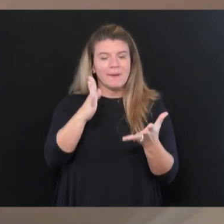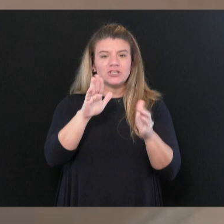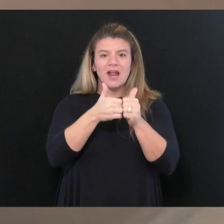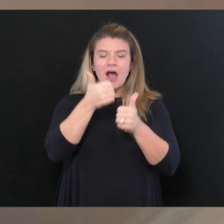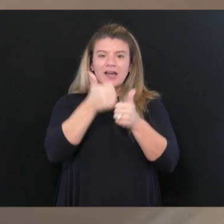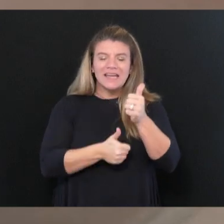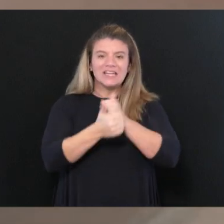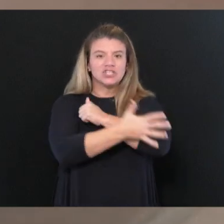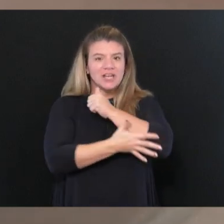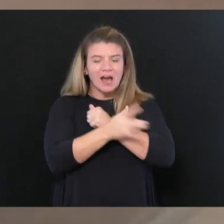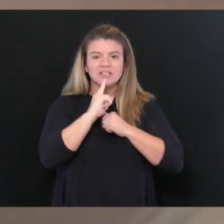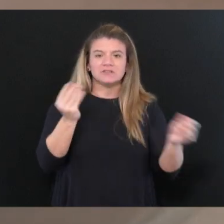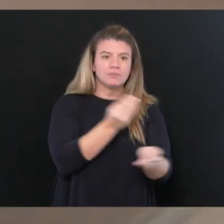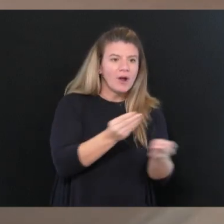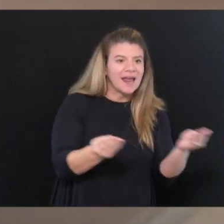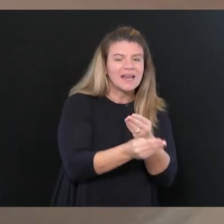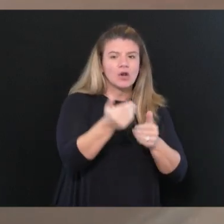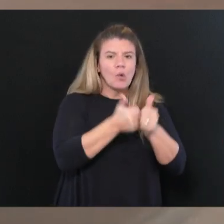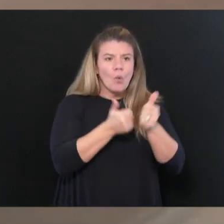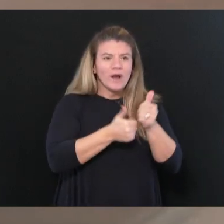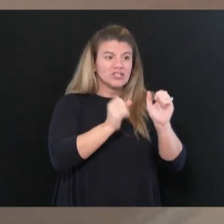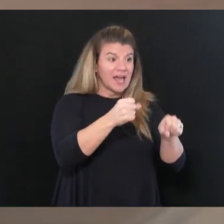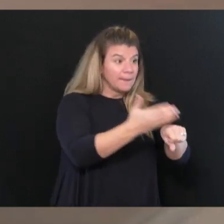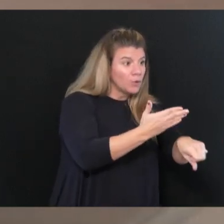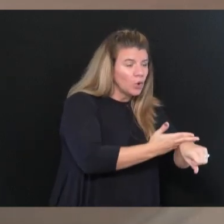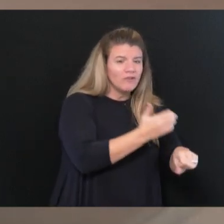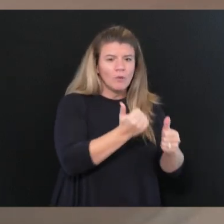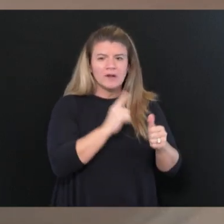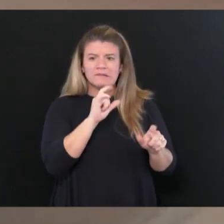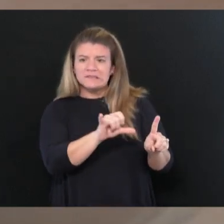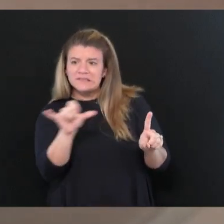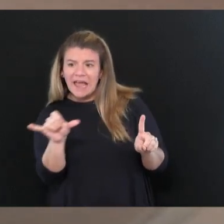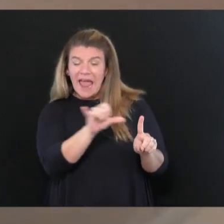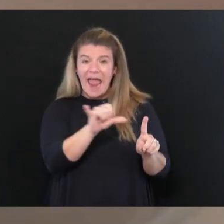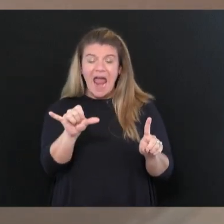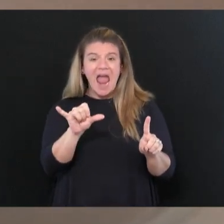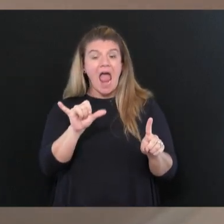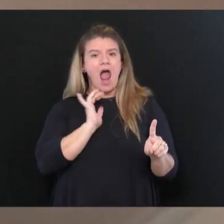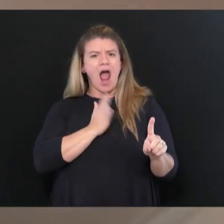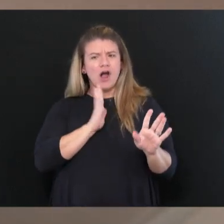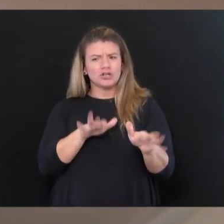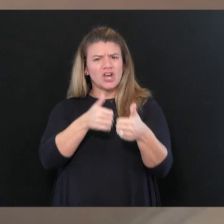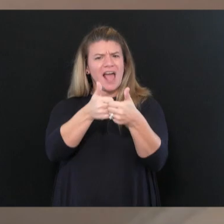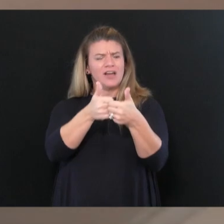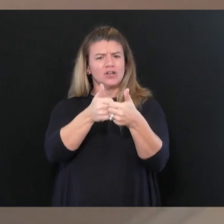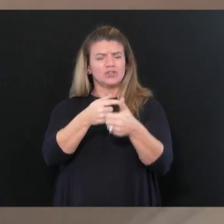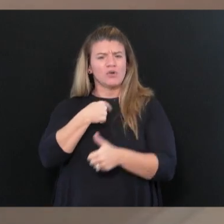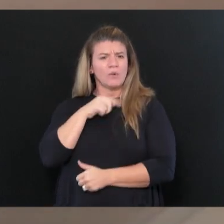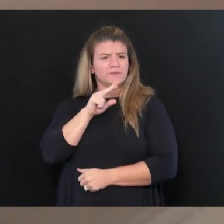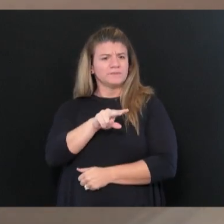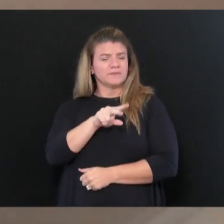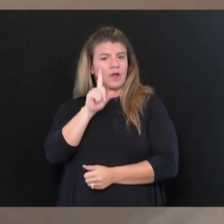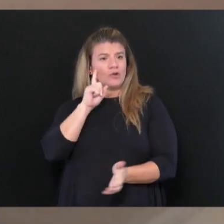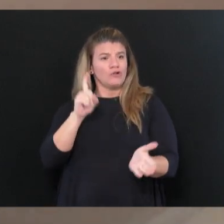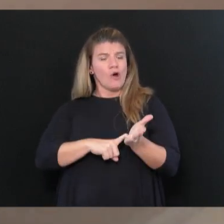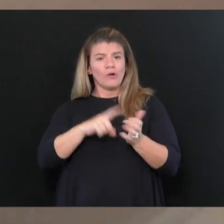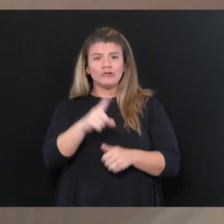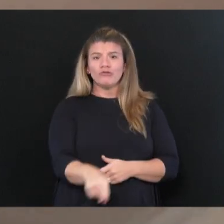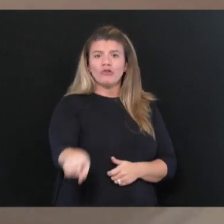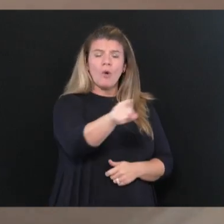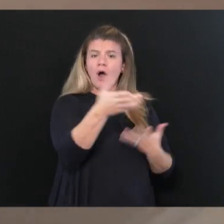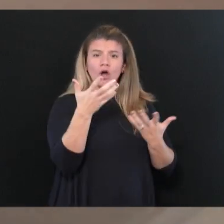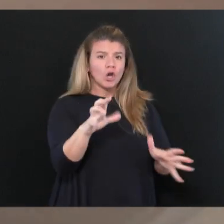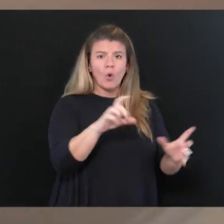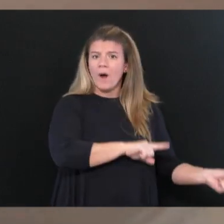doing better than other counties, the challenge with that, it started to reduce people's incentive to test, because the